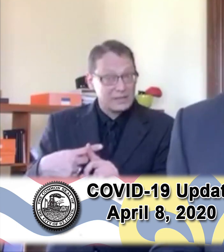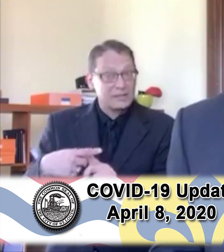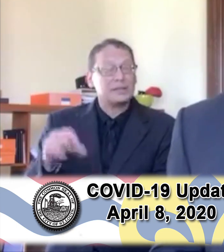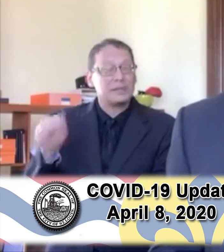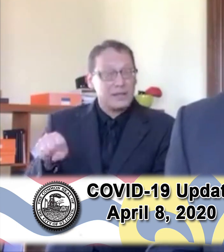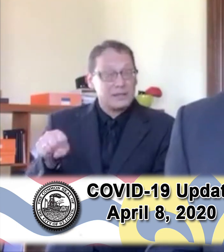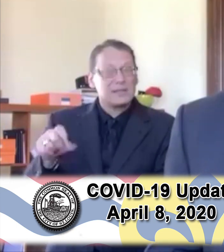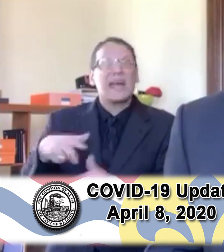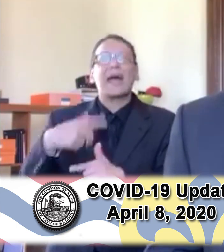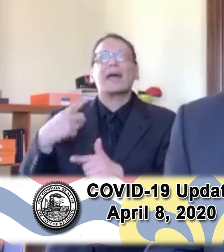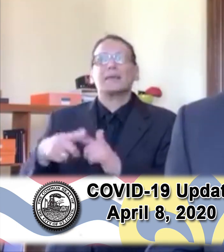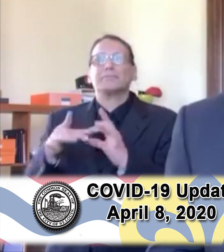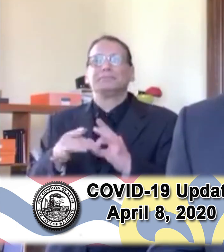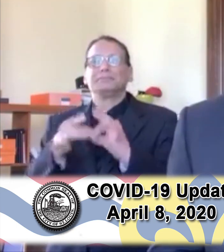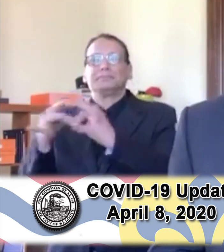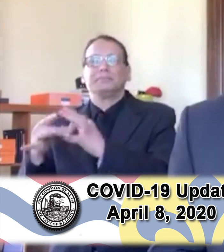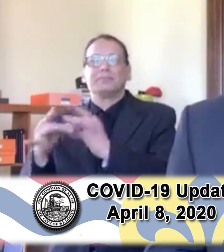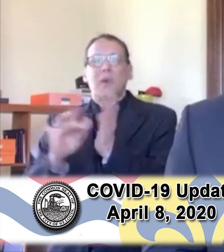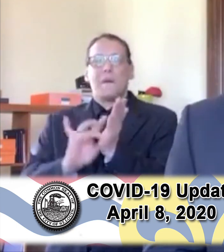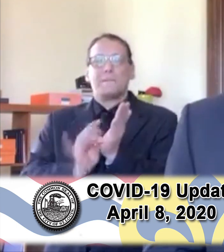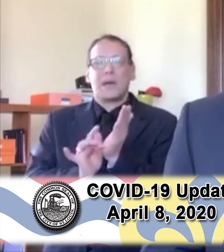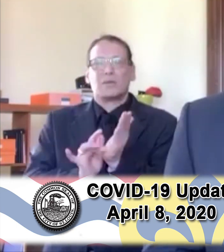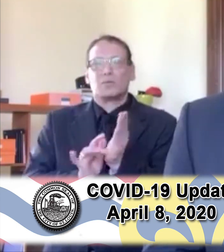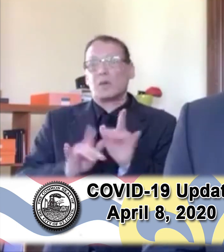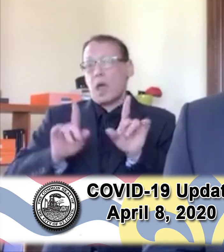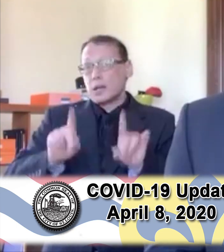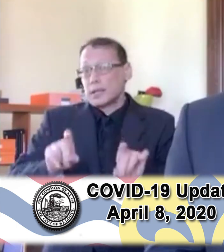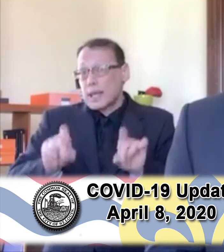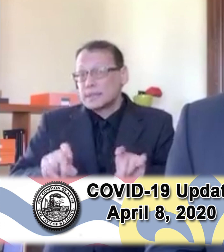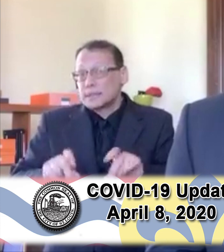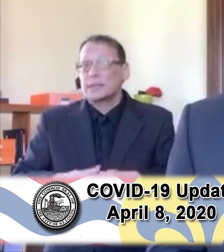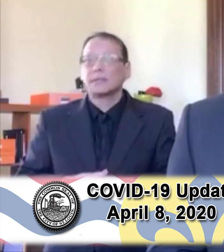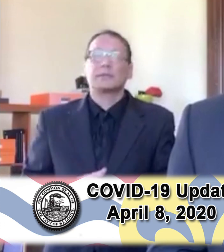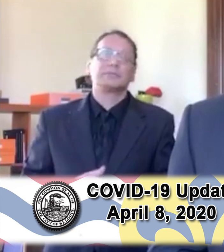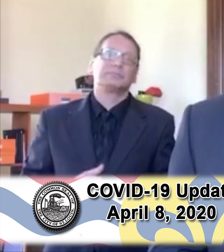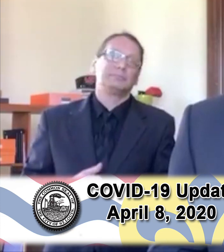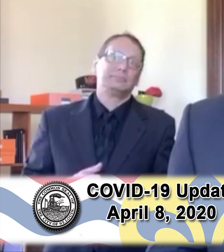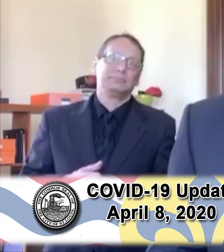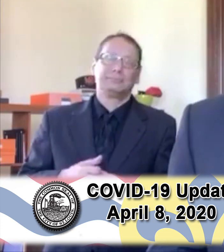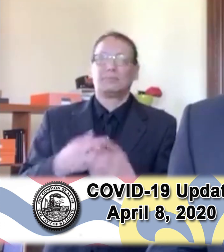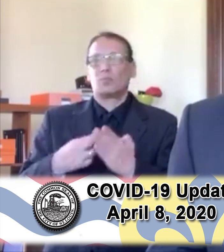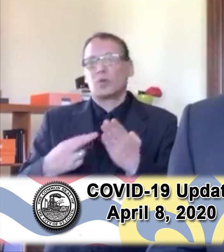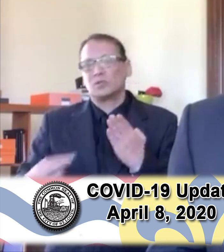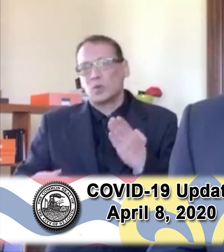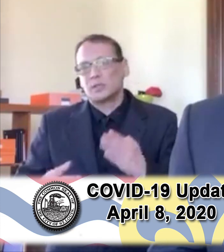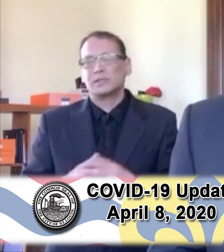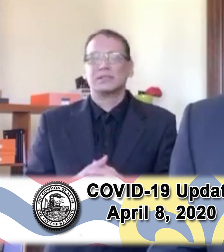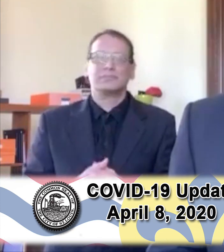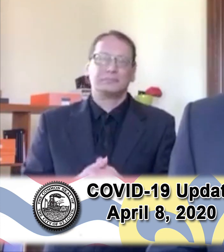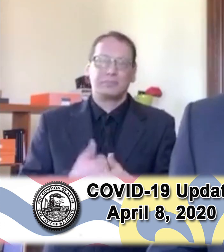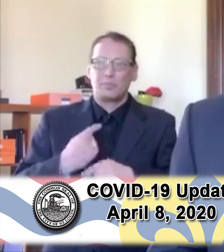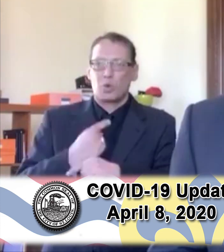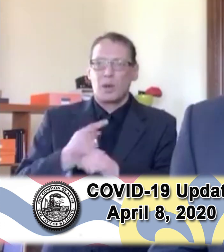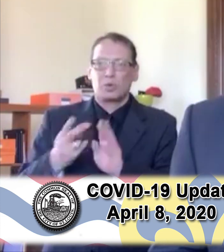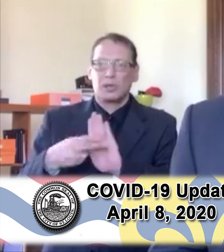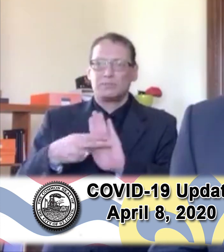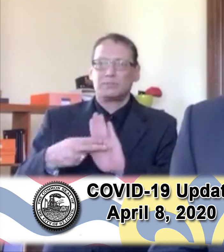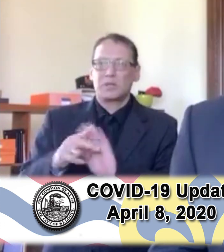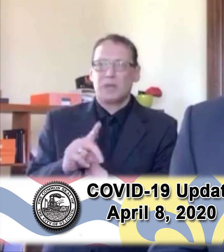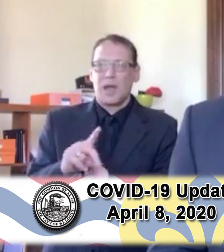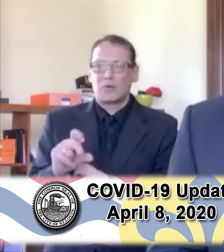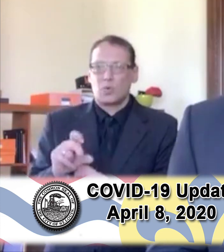period, we link them to medical resources, which includes testing and other resources so that they can be properly diagnosed